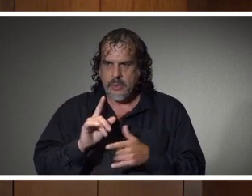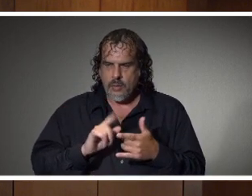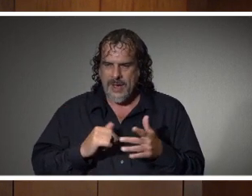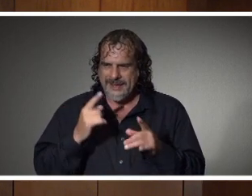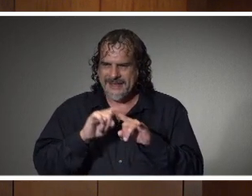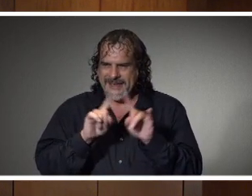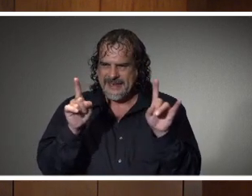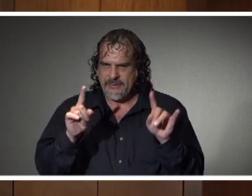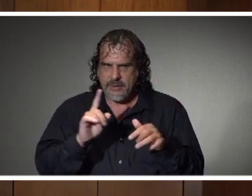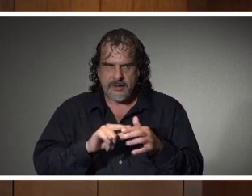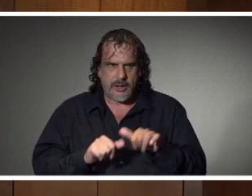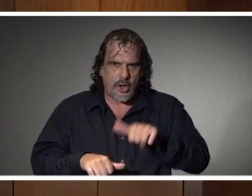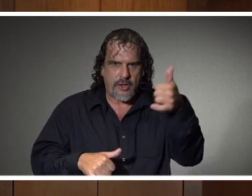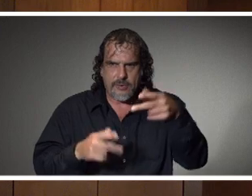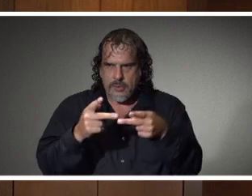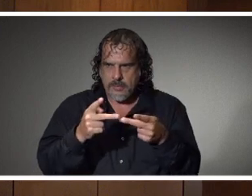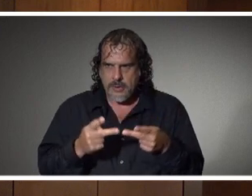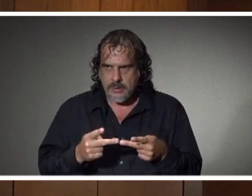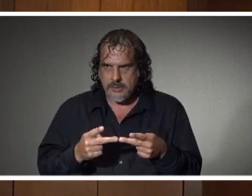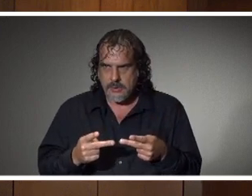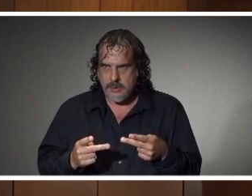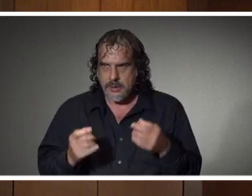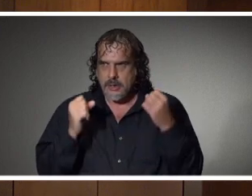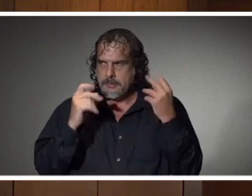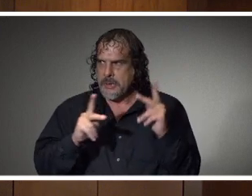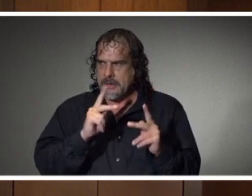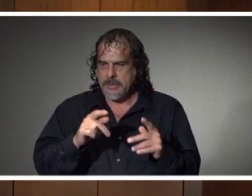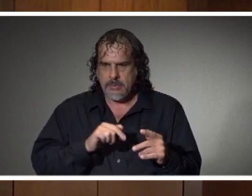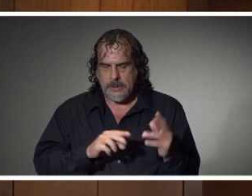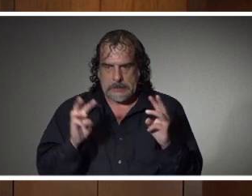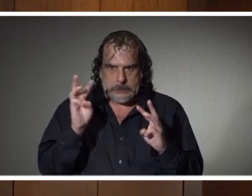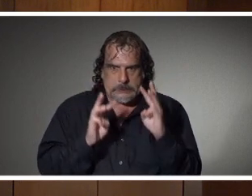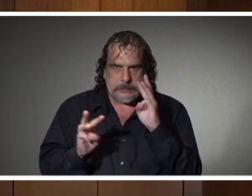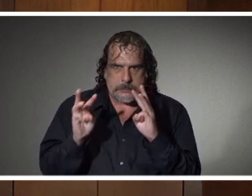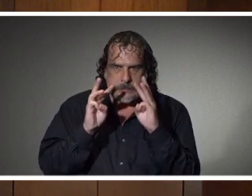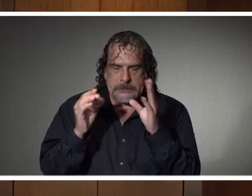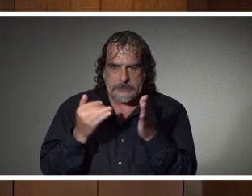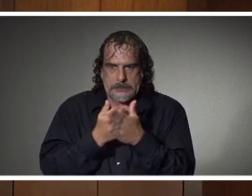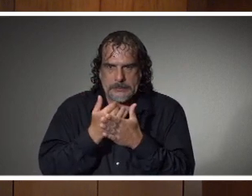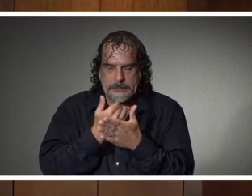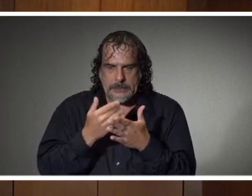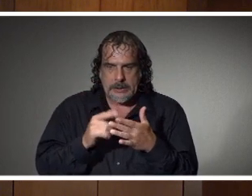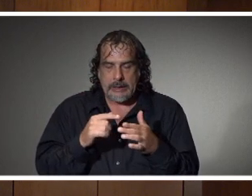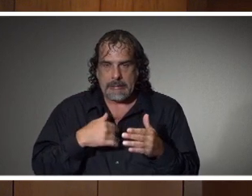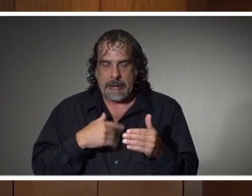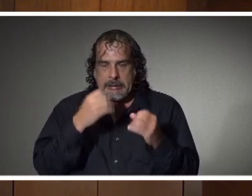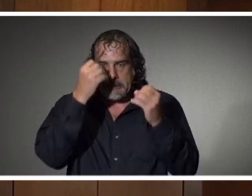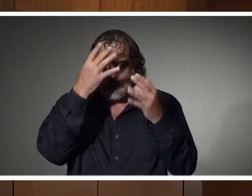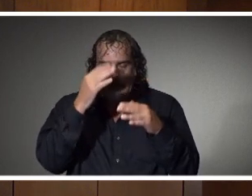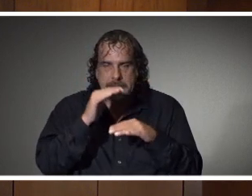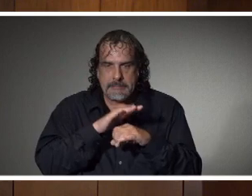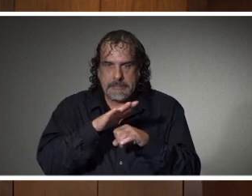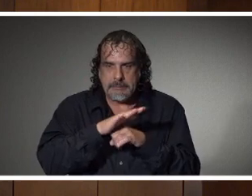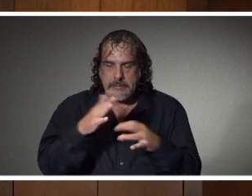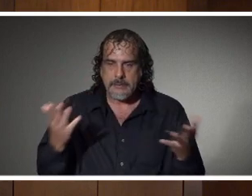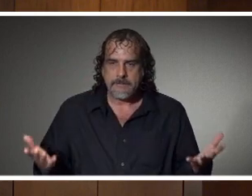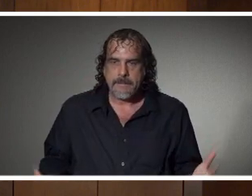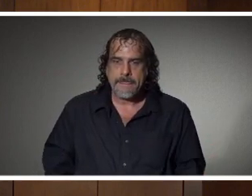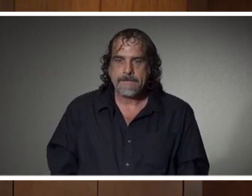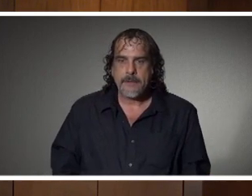seeing in other places? And a lot of people are very concerned, and lack of information breeds fear. Yeah,